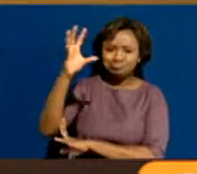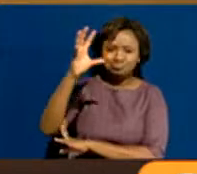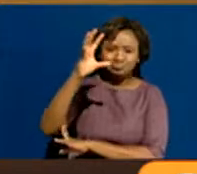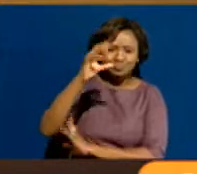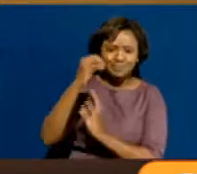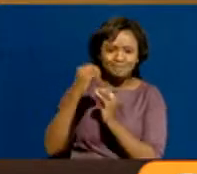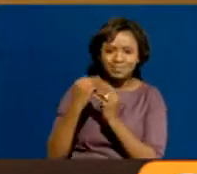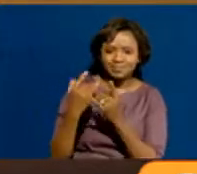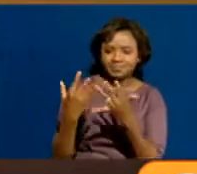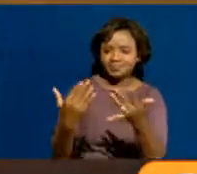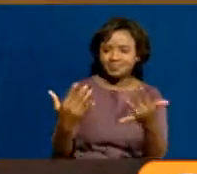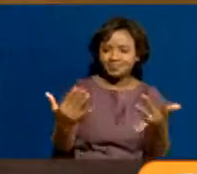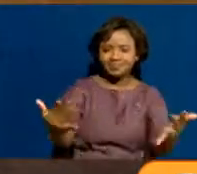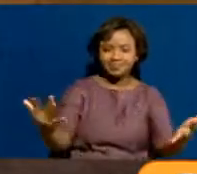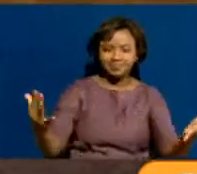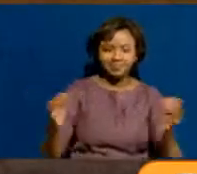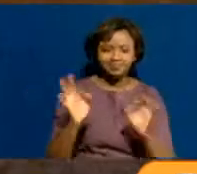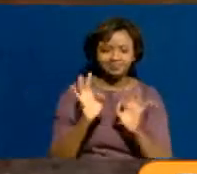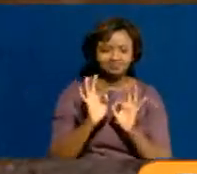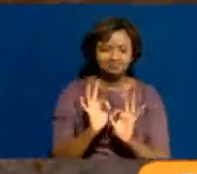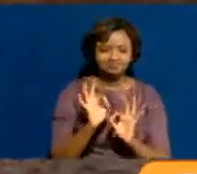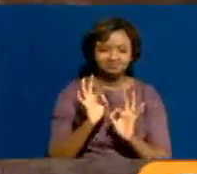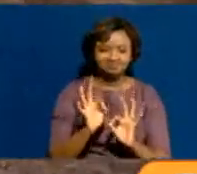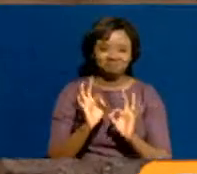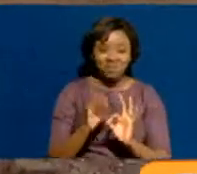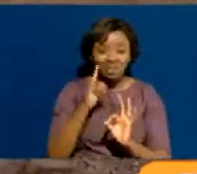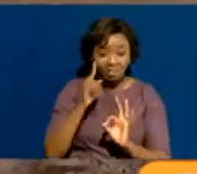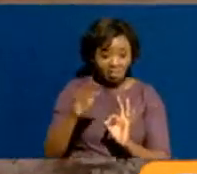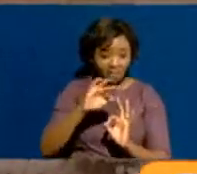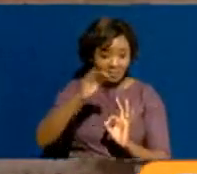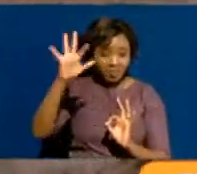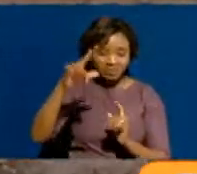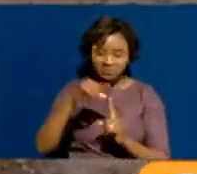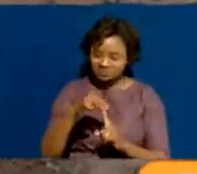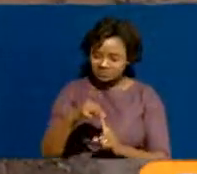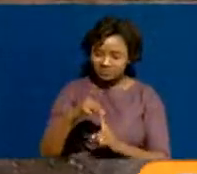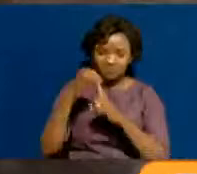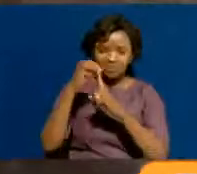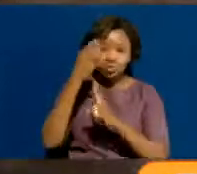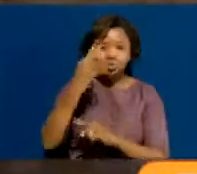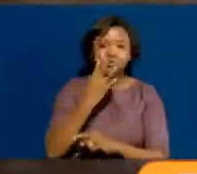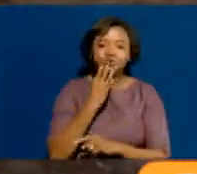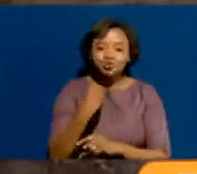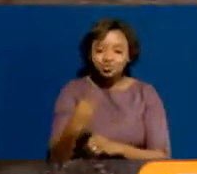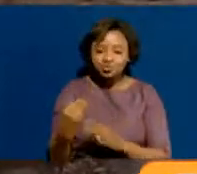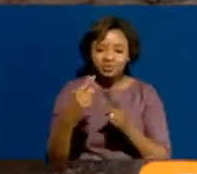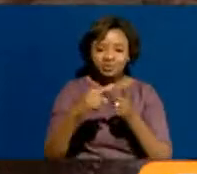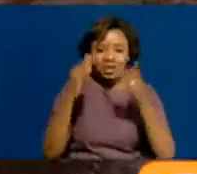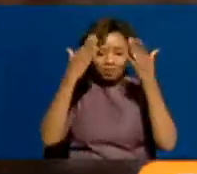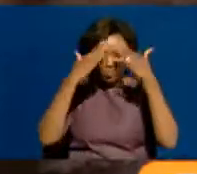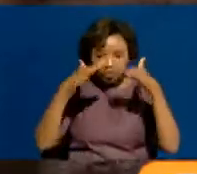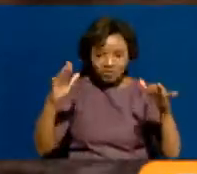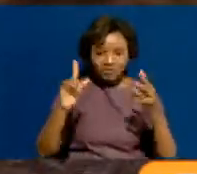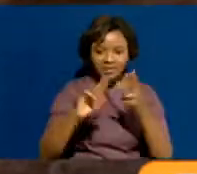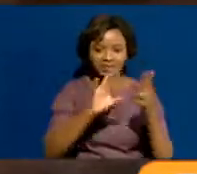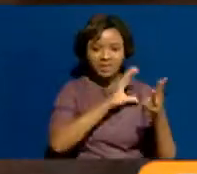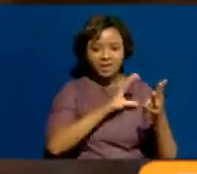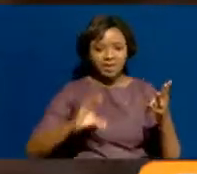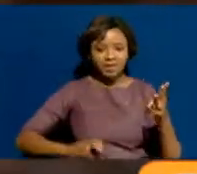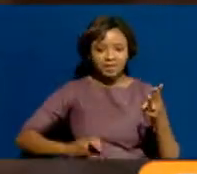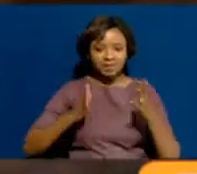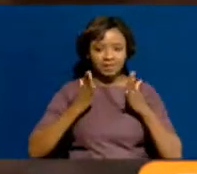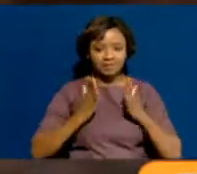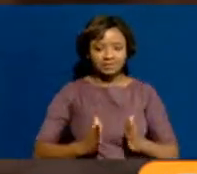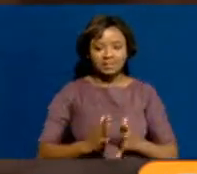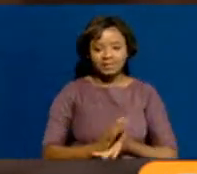radiates across the landscape. This mountain holds a special place for Jews, Muslims, and Christians.